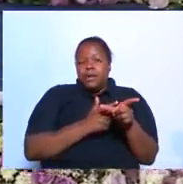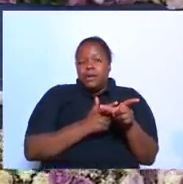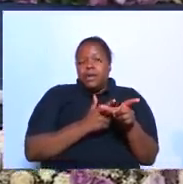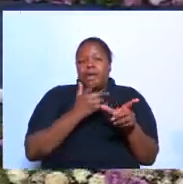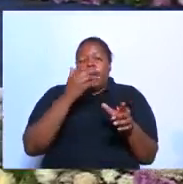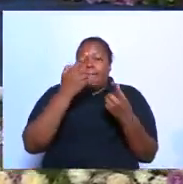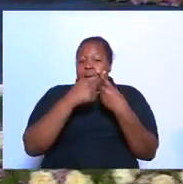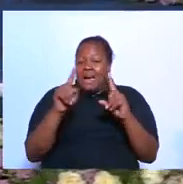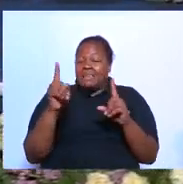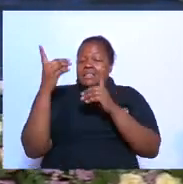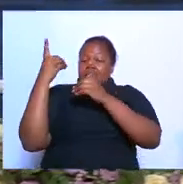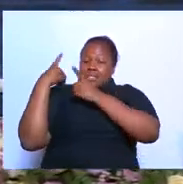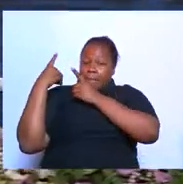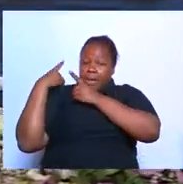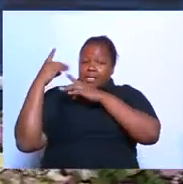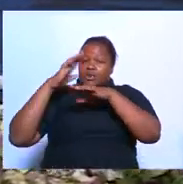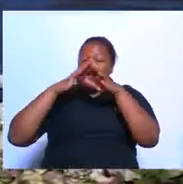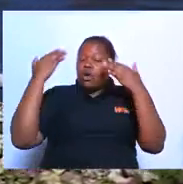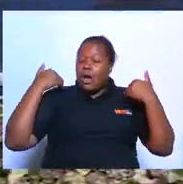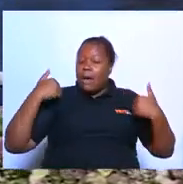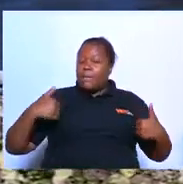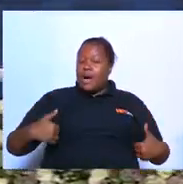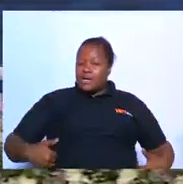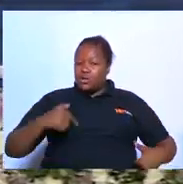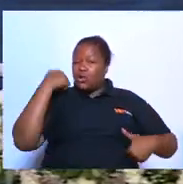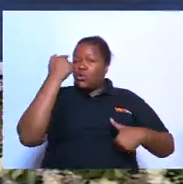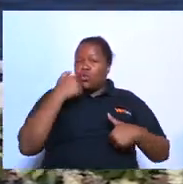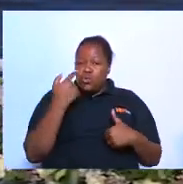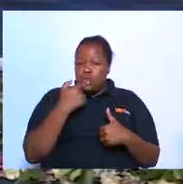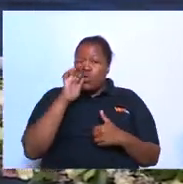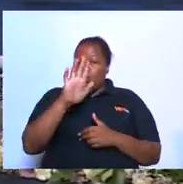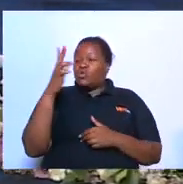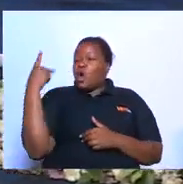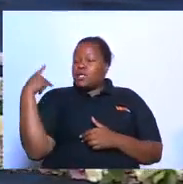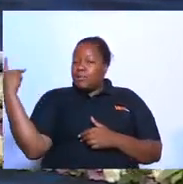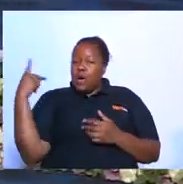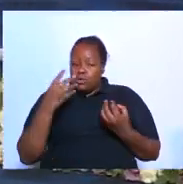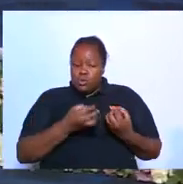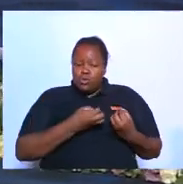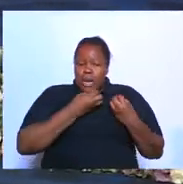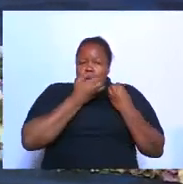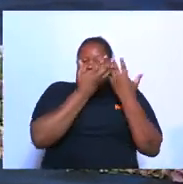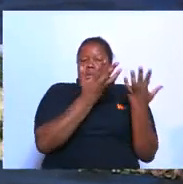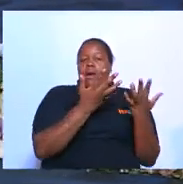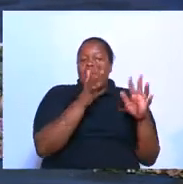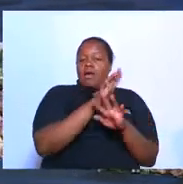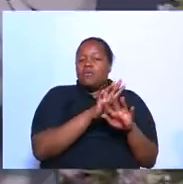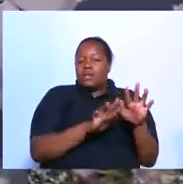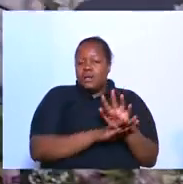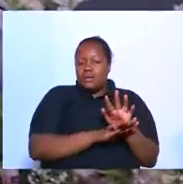it depends on a person your spouse will open up